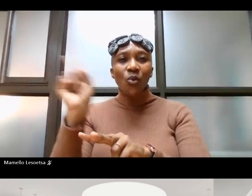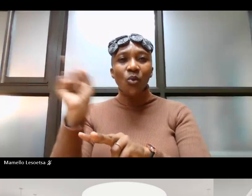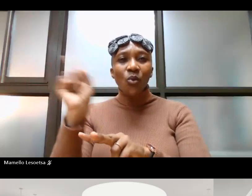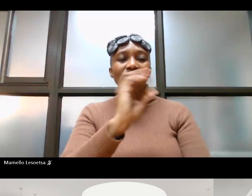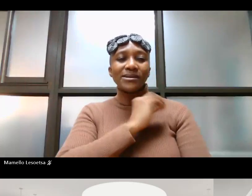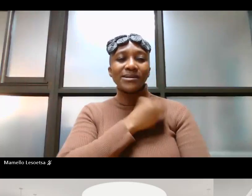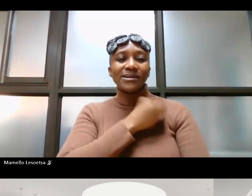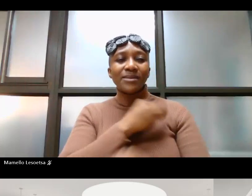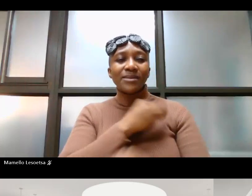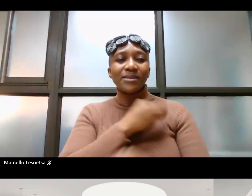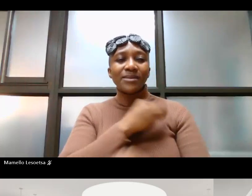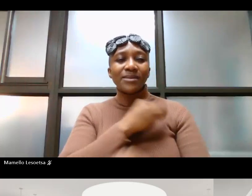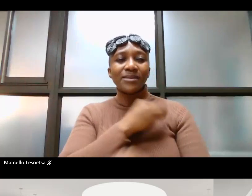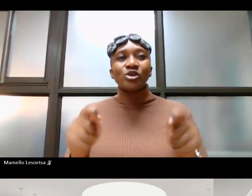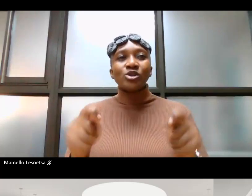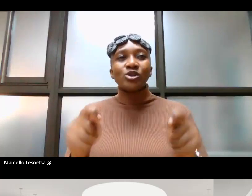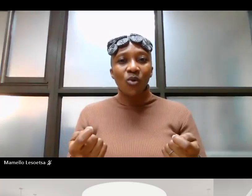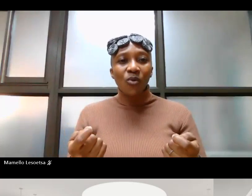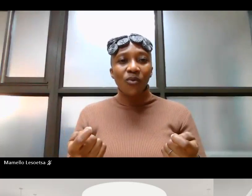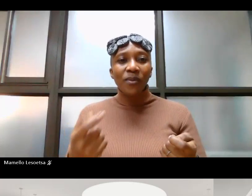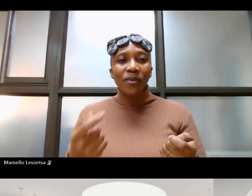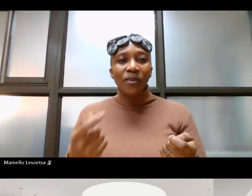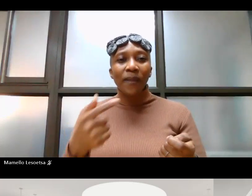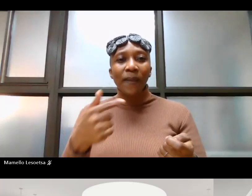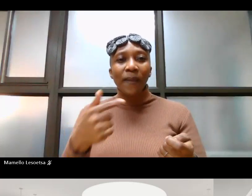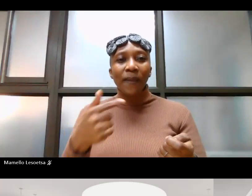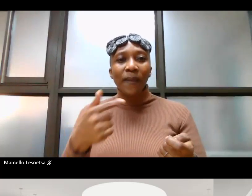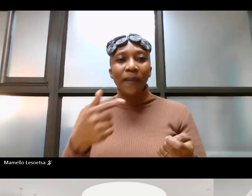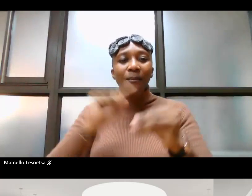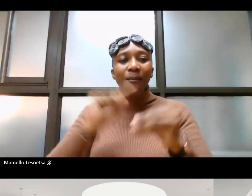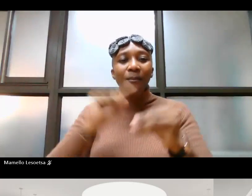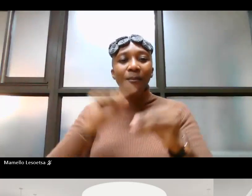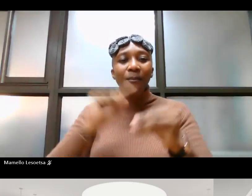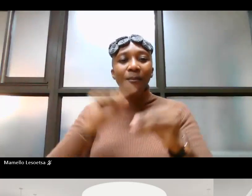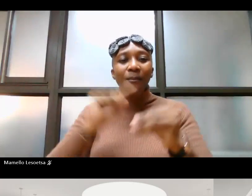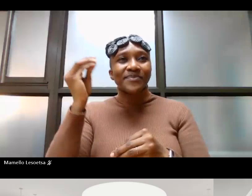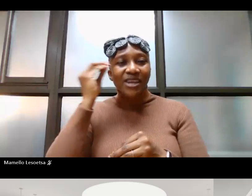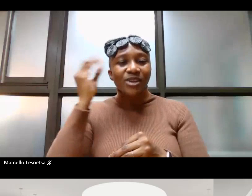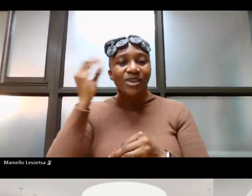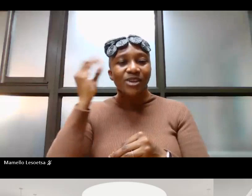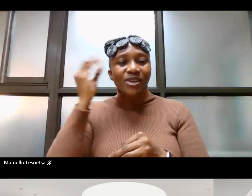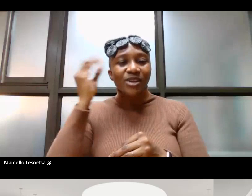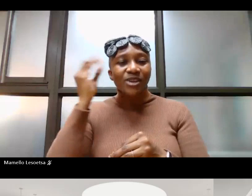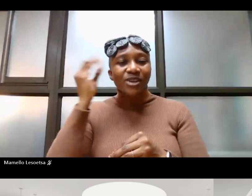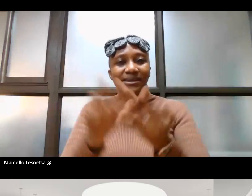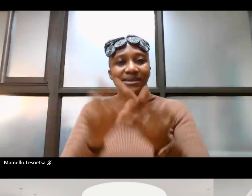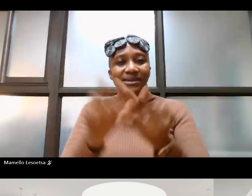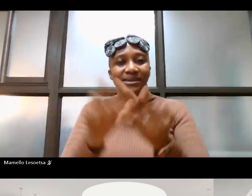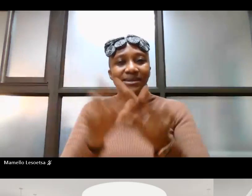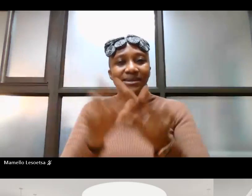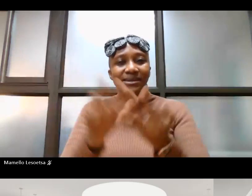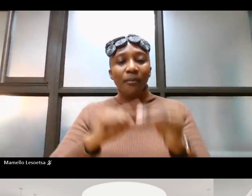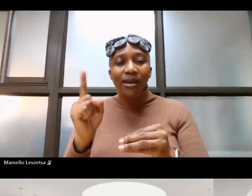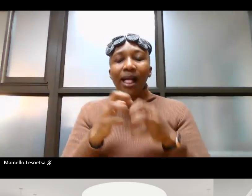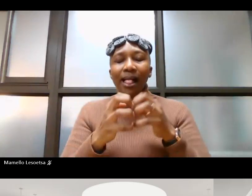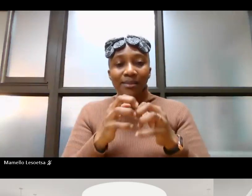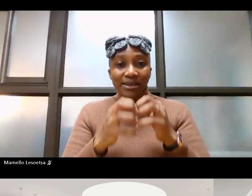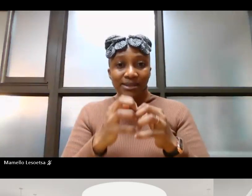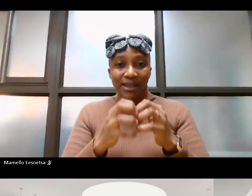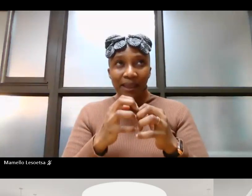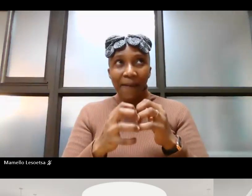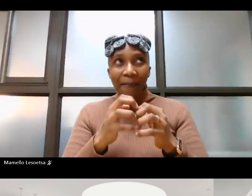disability. I'm thinking around the issue that he just mentioned with regard to the albinism,